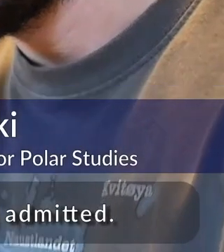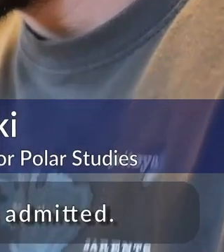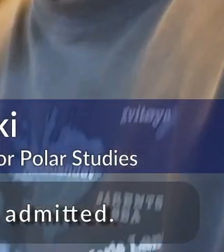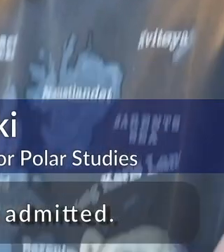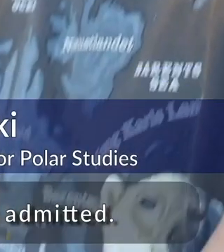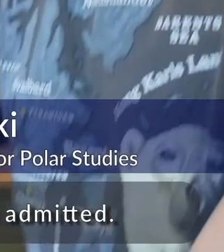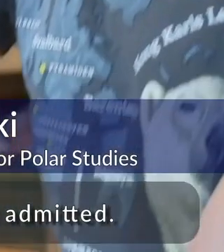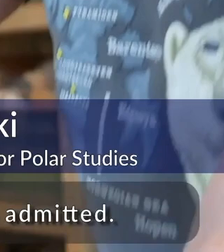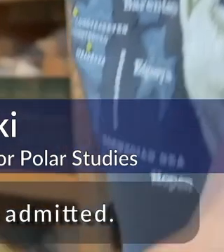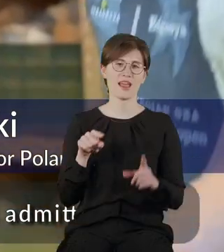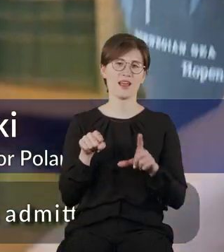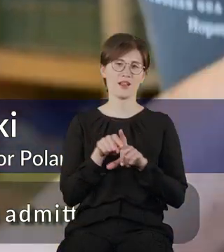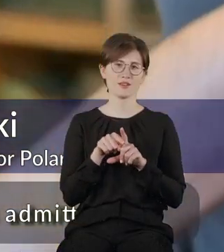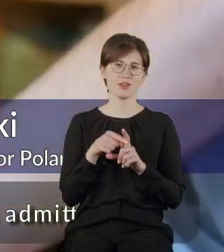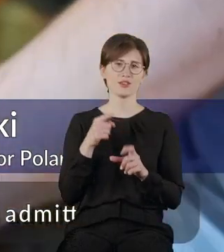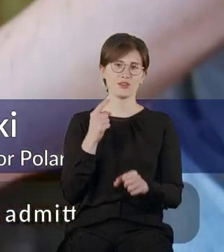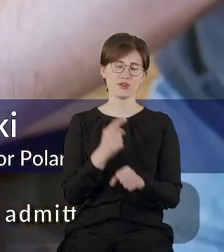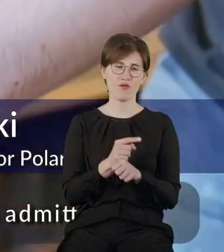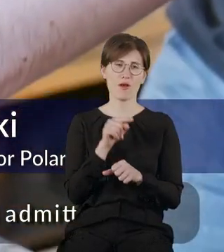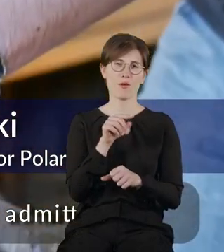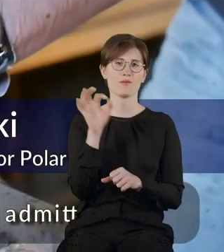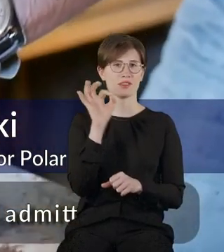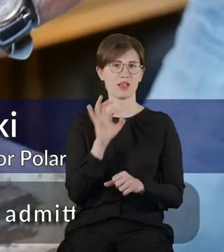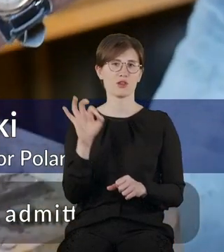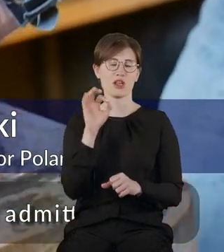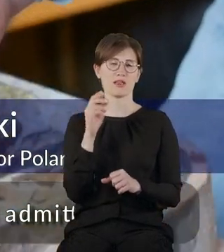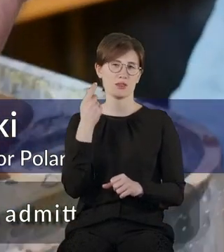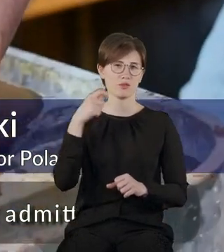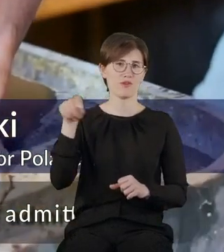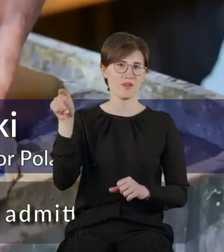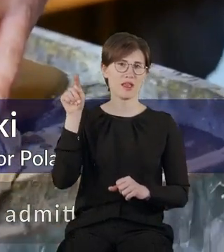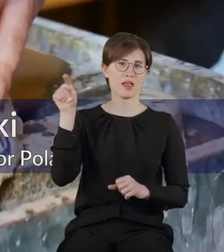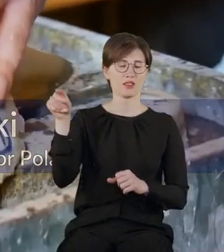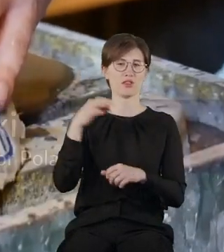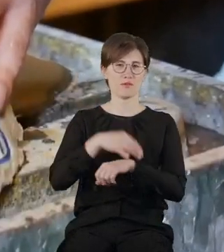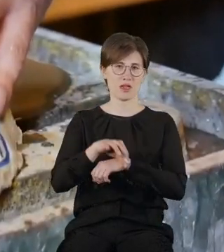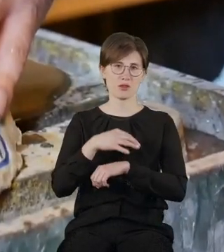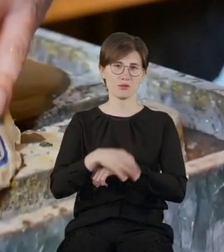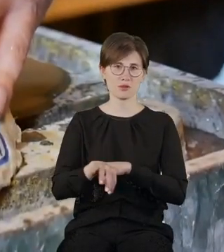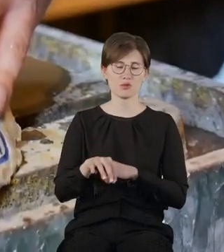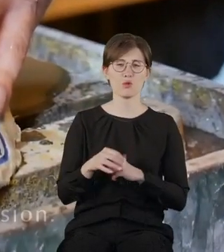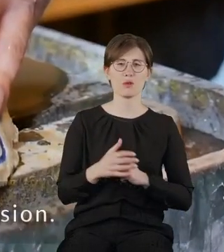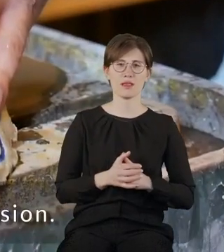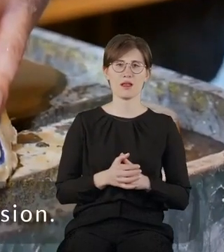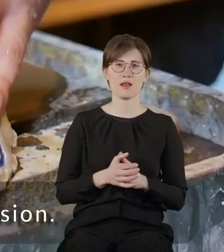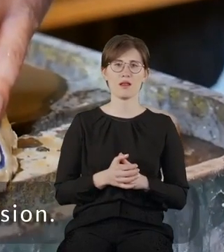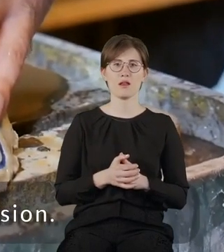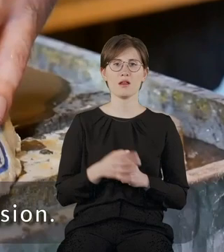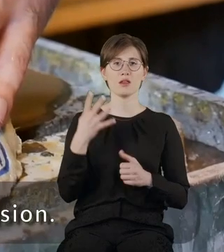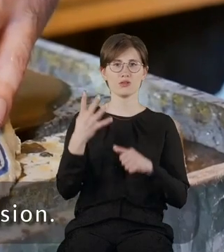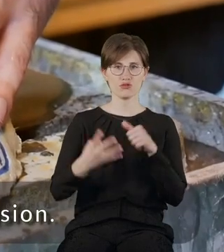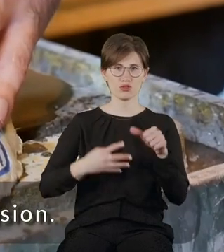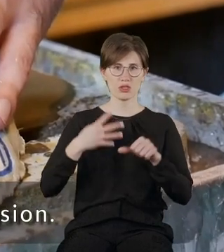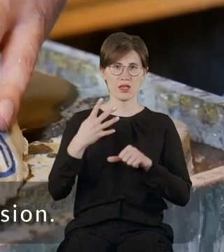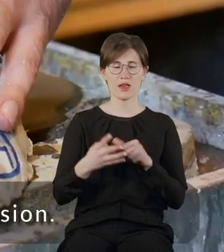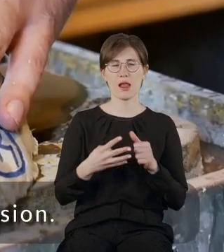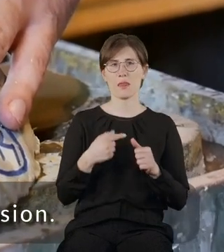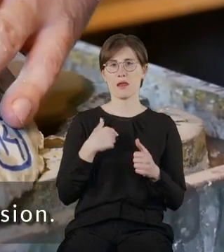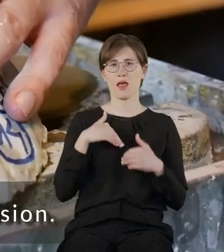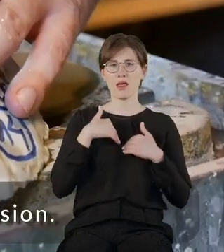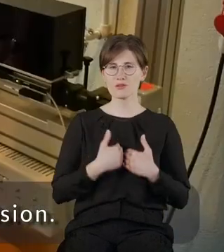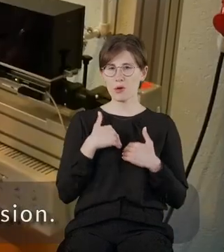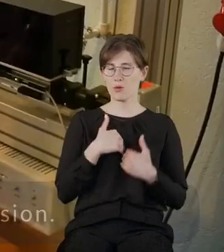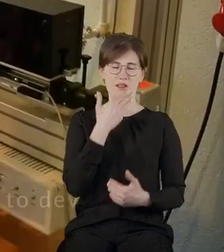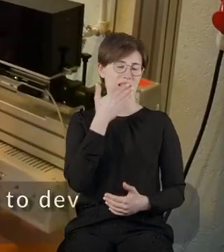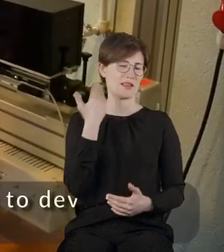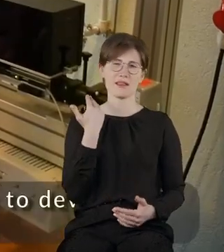Również zdecydowałem się wykorzystać tę szansę i udało mi się dostać na te studia. Po 4 latach nie żałuję